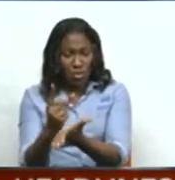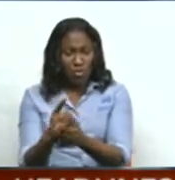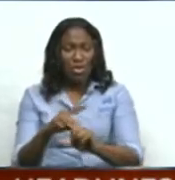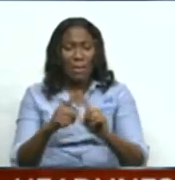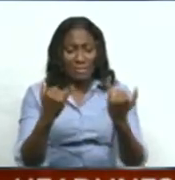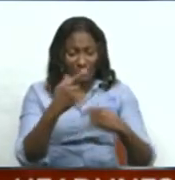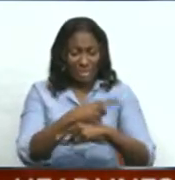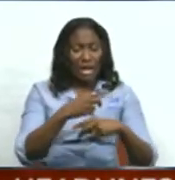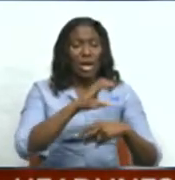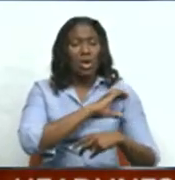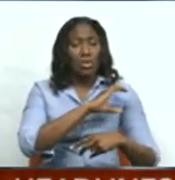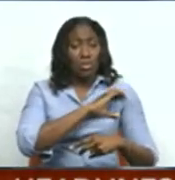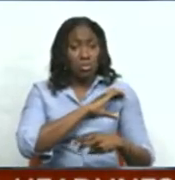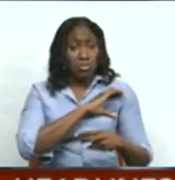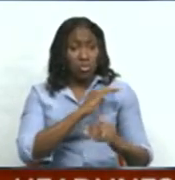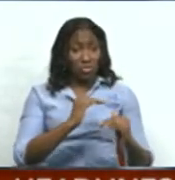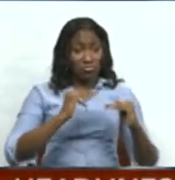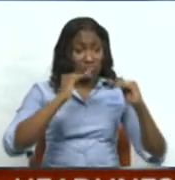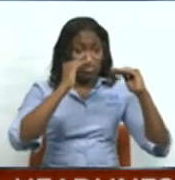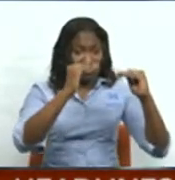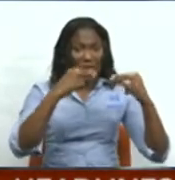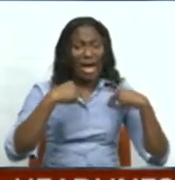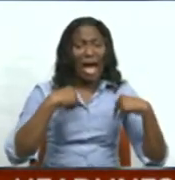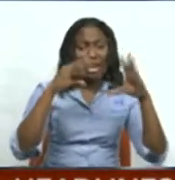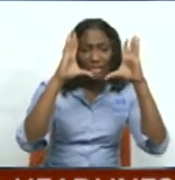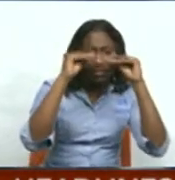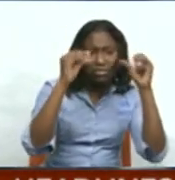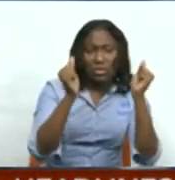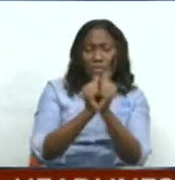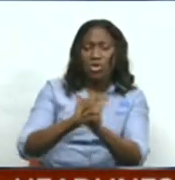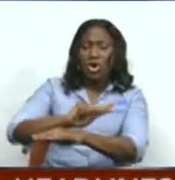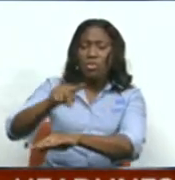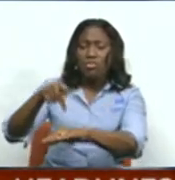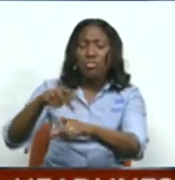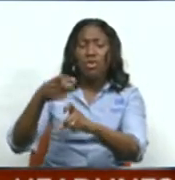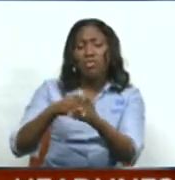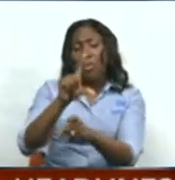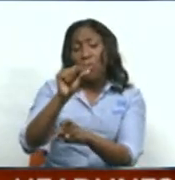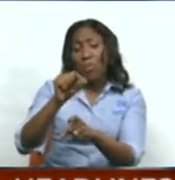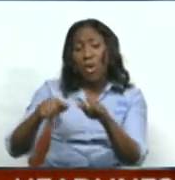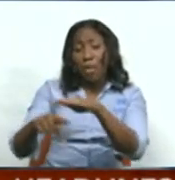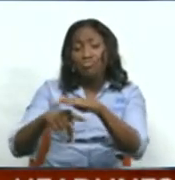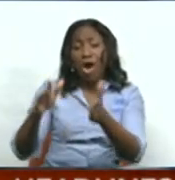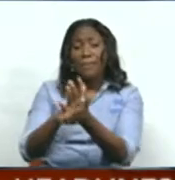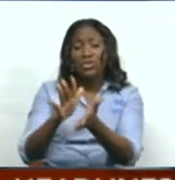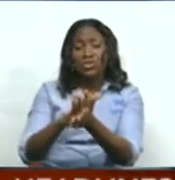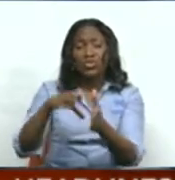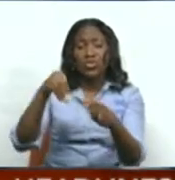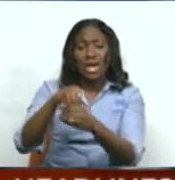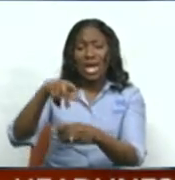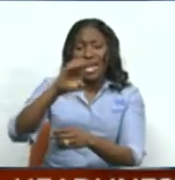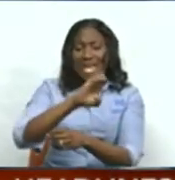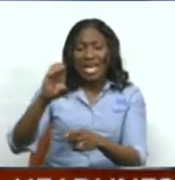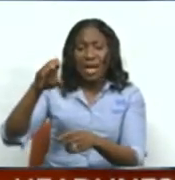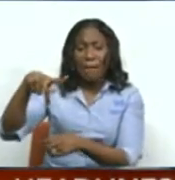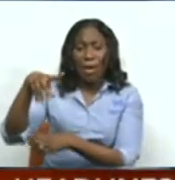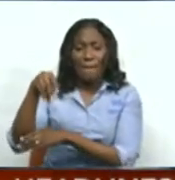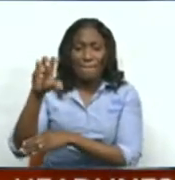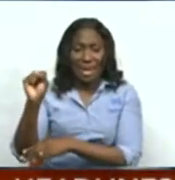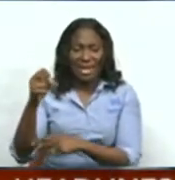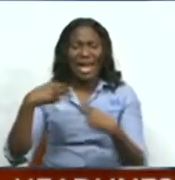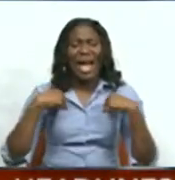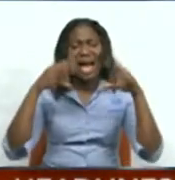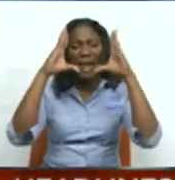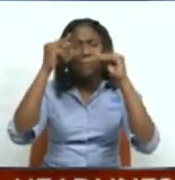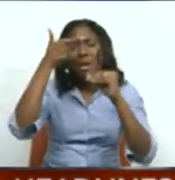senior officers from the Port of Spain division and principals from over 20 primary schools in the East Port of Spain area. The meeting was held in response